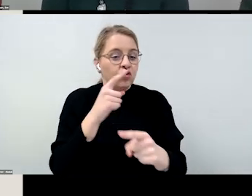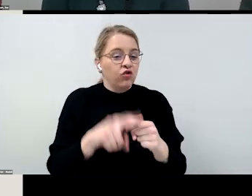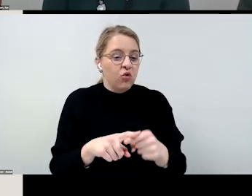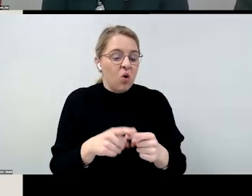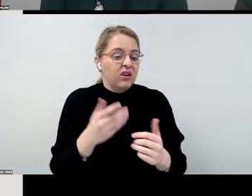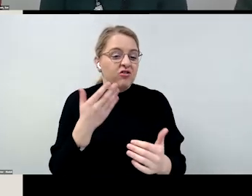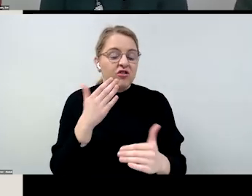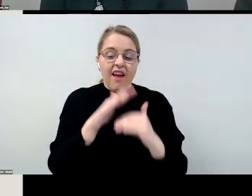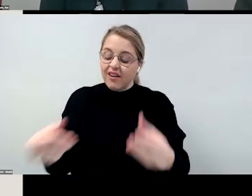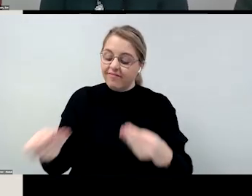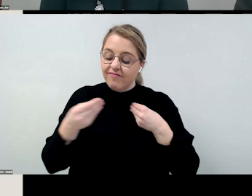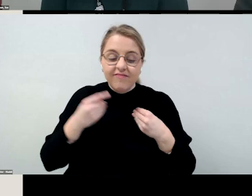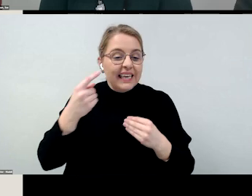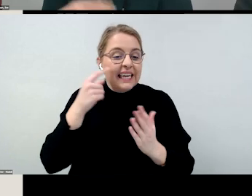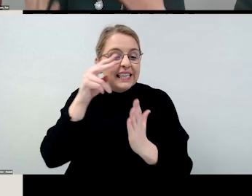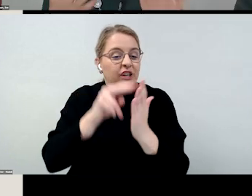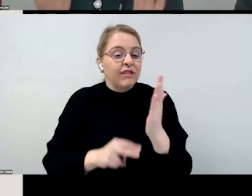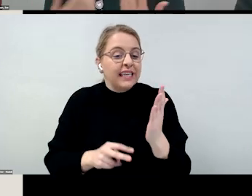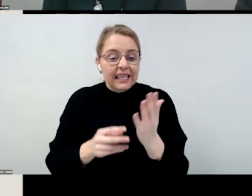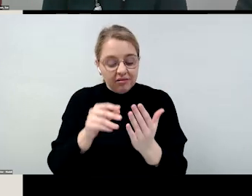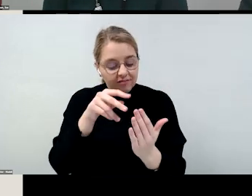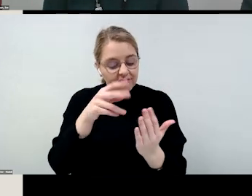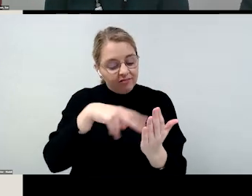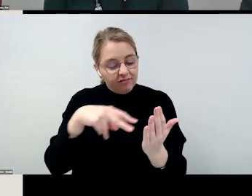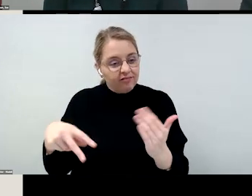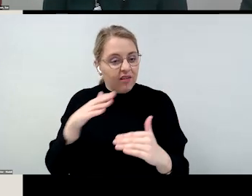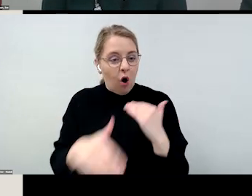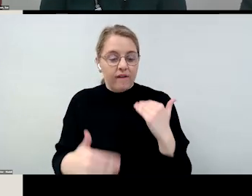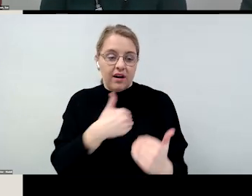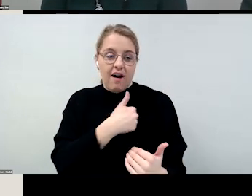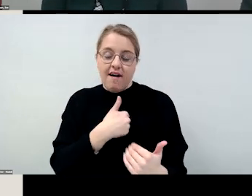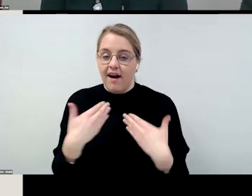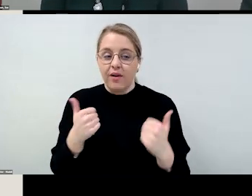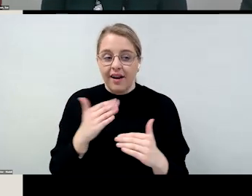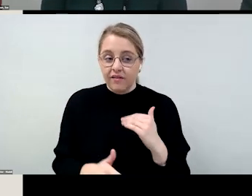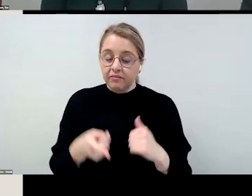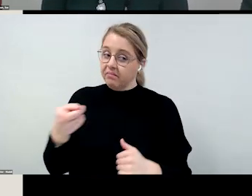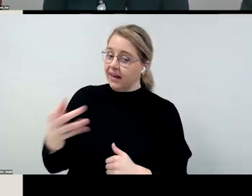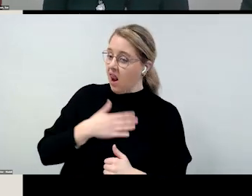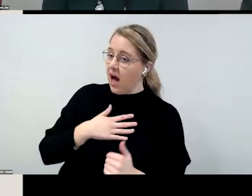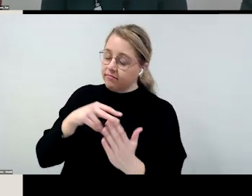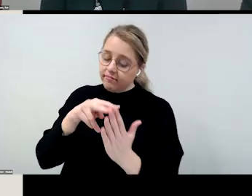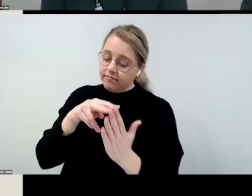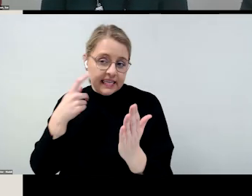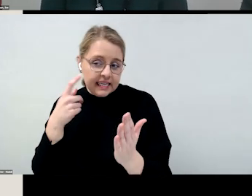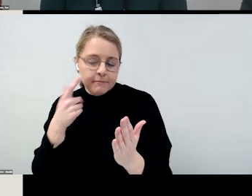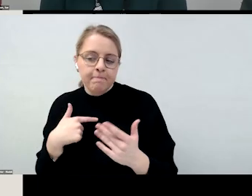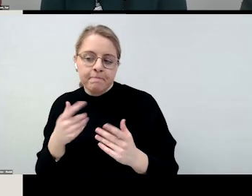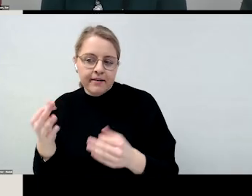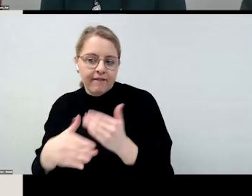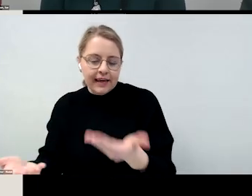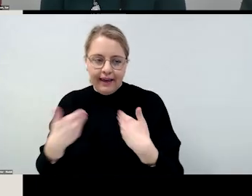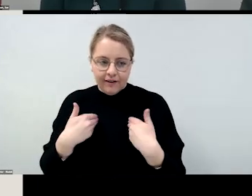read resources about cardiovascular health, and that's his preferred way of communicating information. The heart health check is not